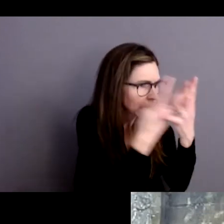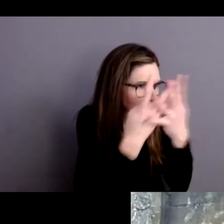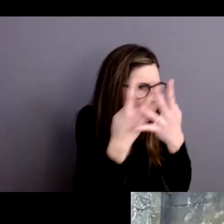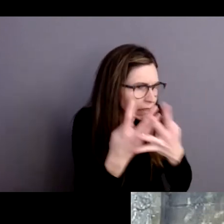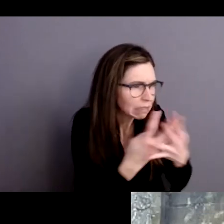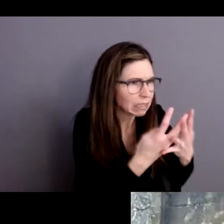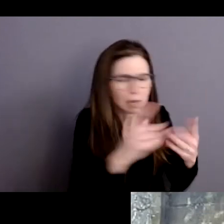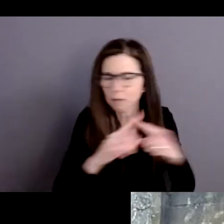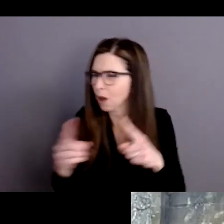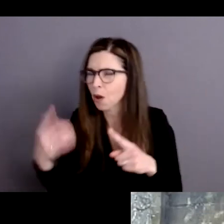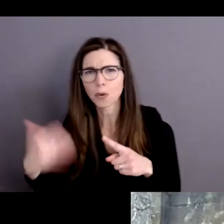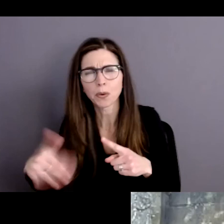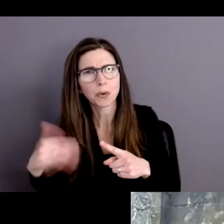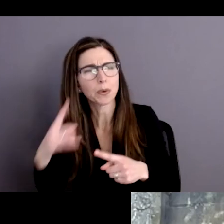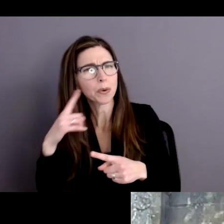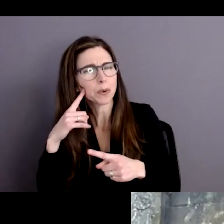So